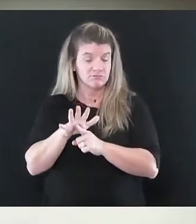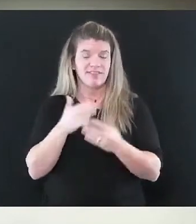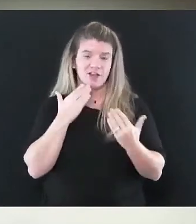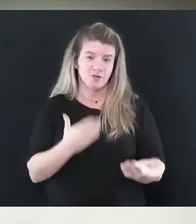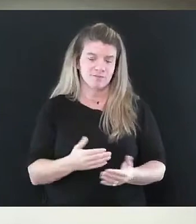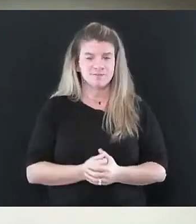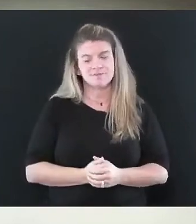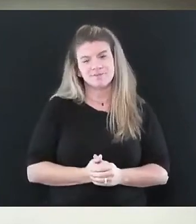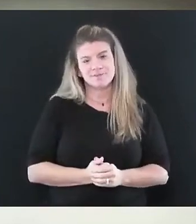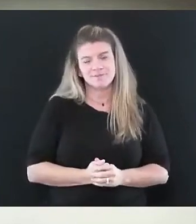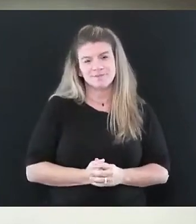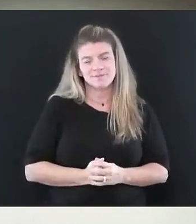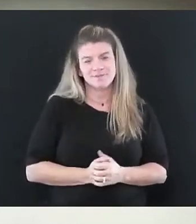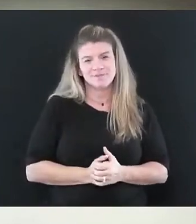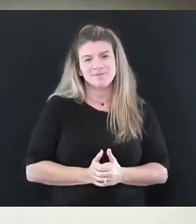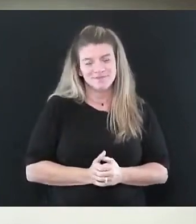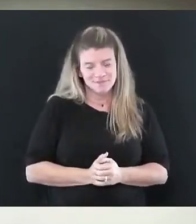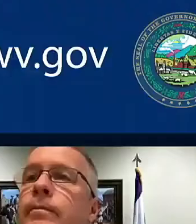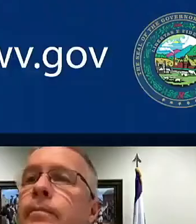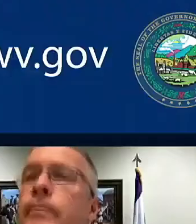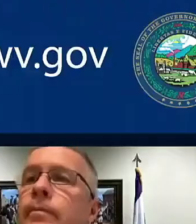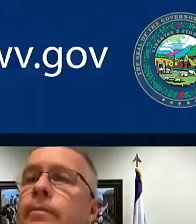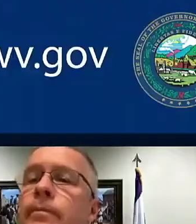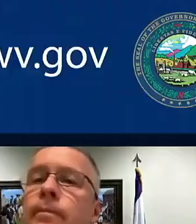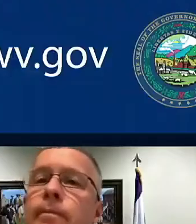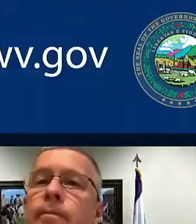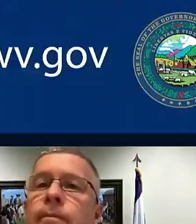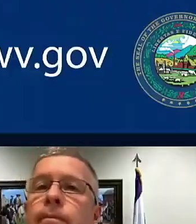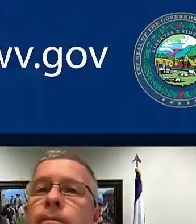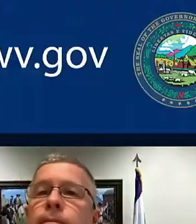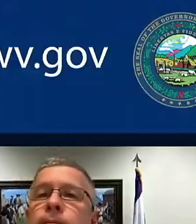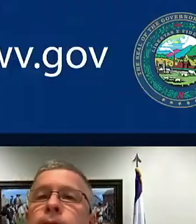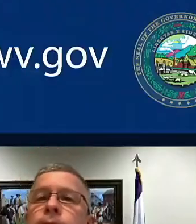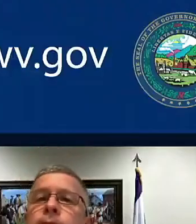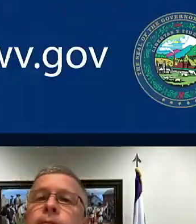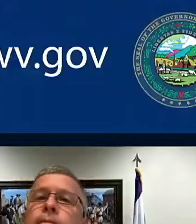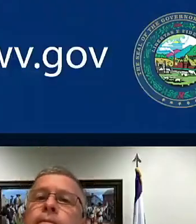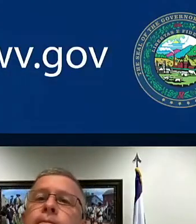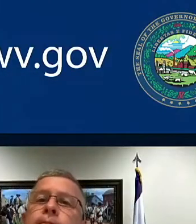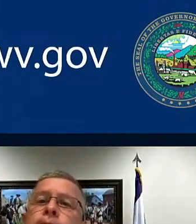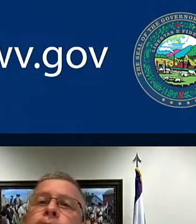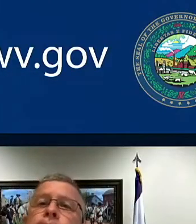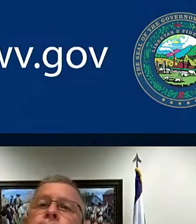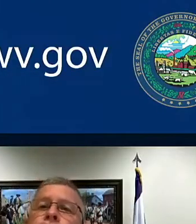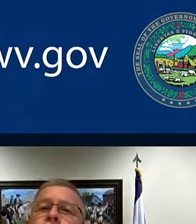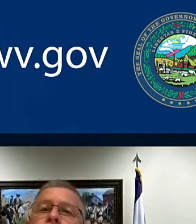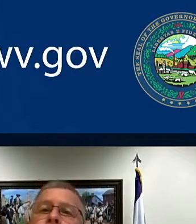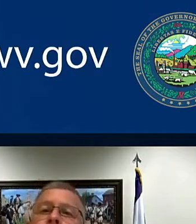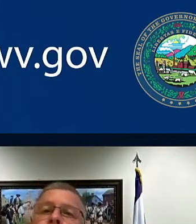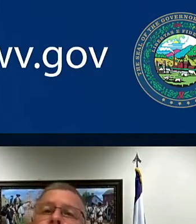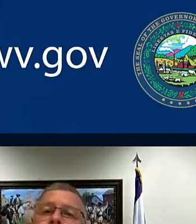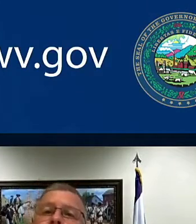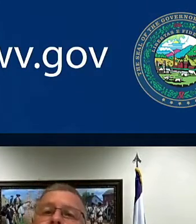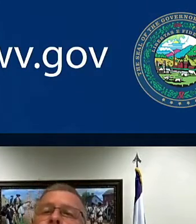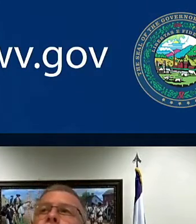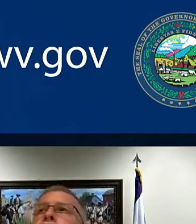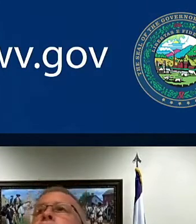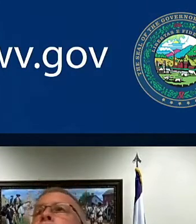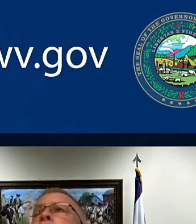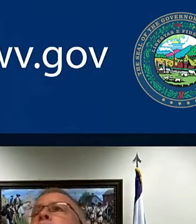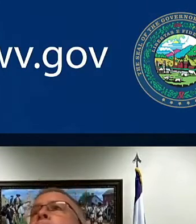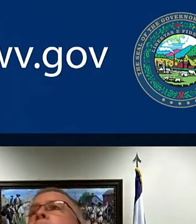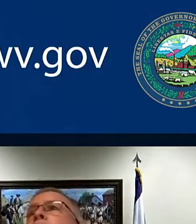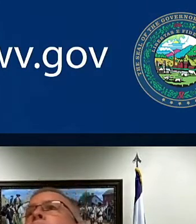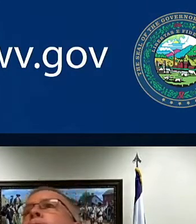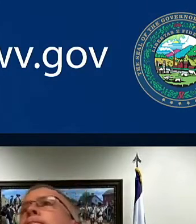you. All right, thank you, General. Dr. Ayn Amjad, our State Health Officer, and Bill Crouch, Secretary of the West Virginia DHHR, are